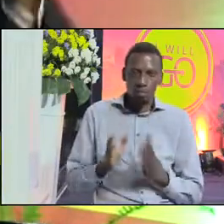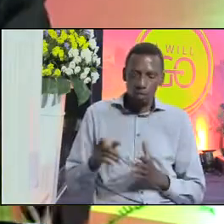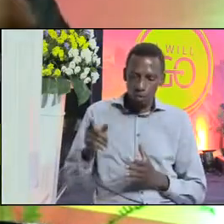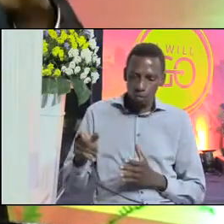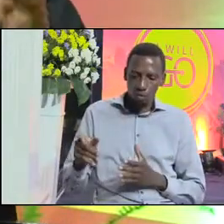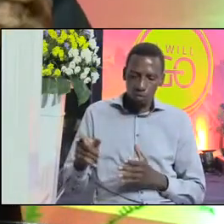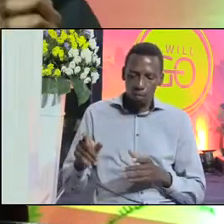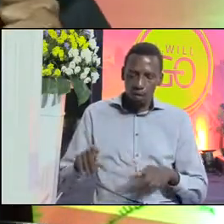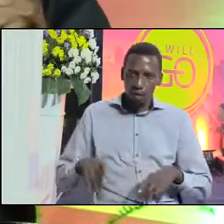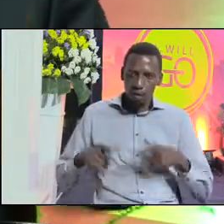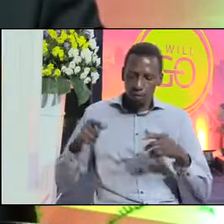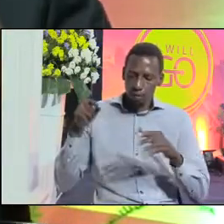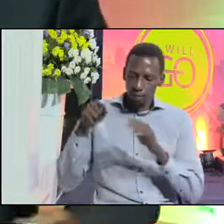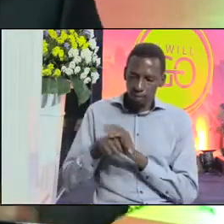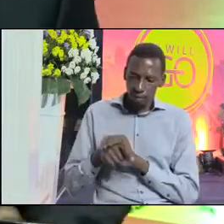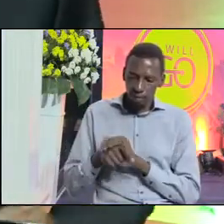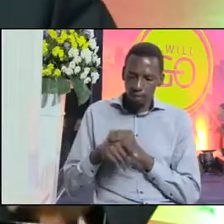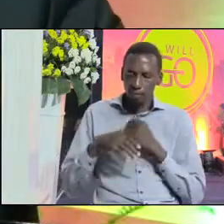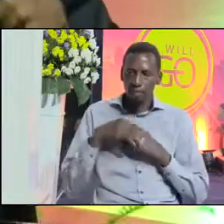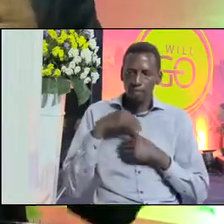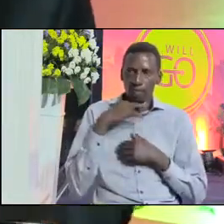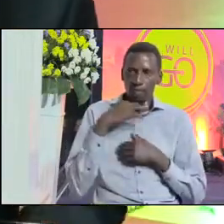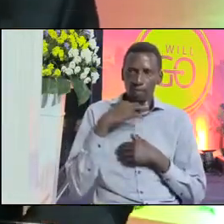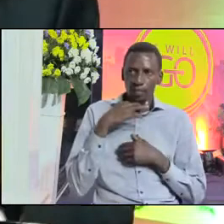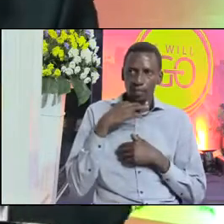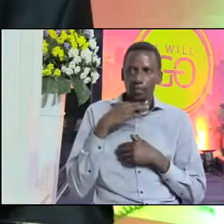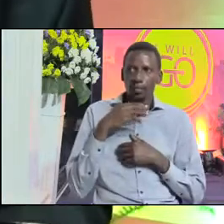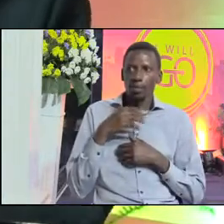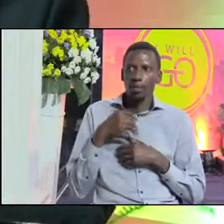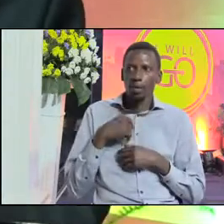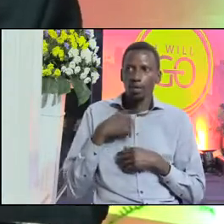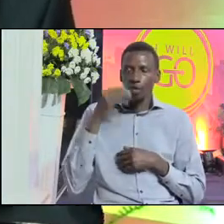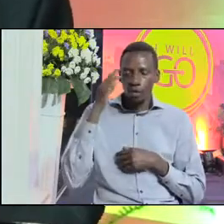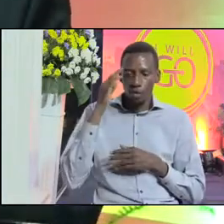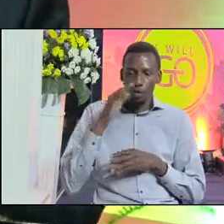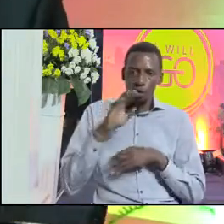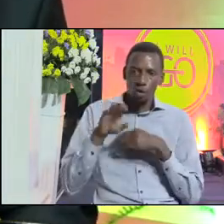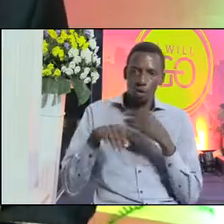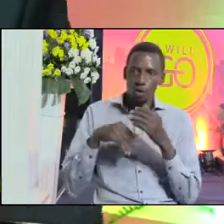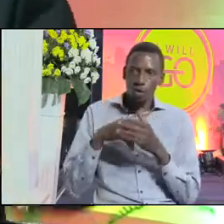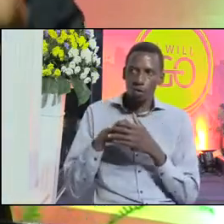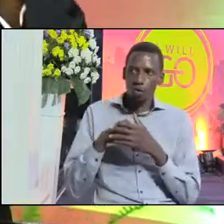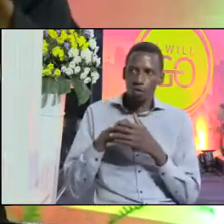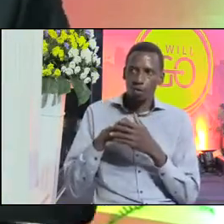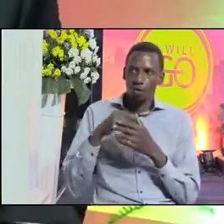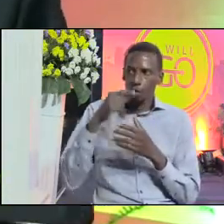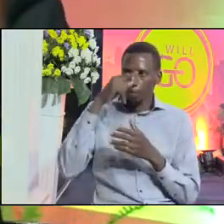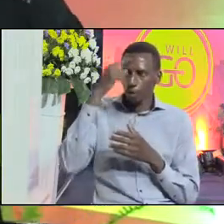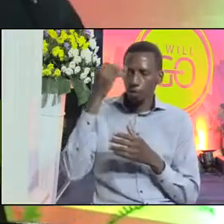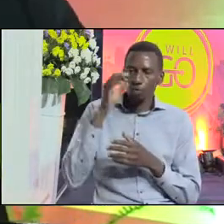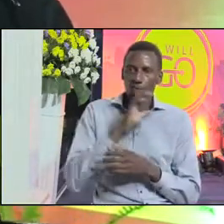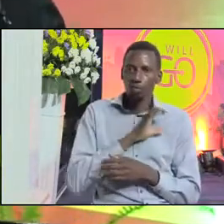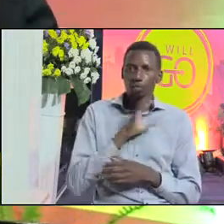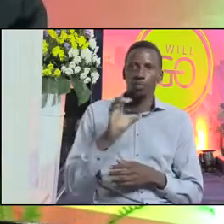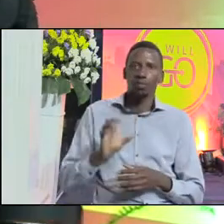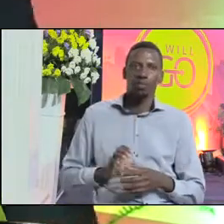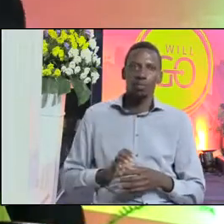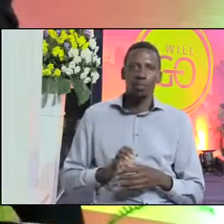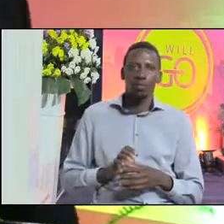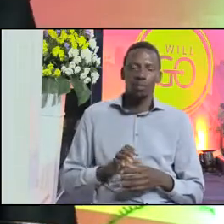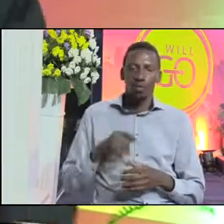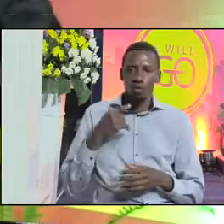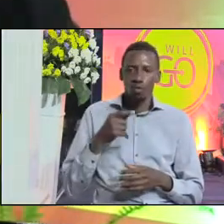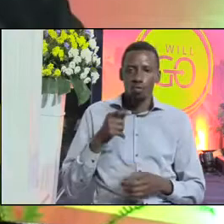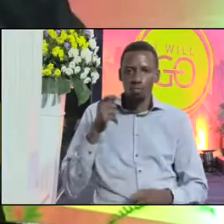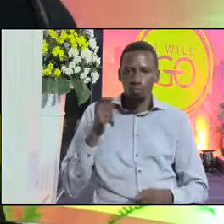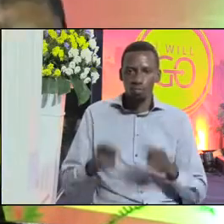and the catacombs of human corpses. I know that all for the cause of Christ, who are marching like